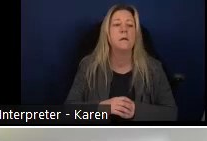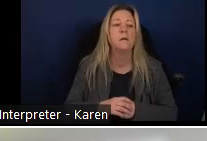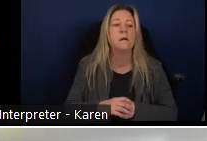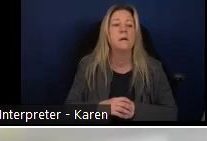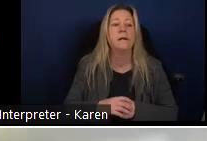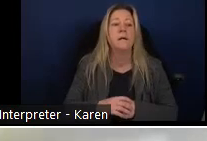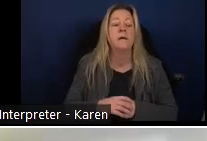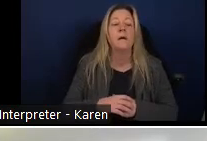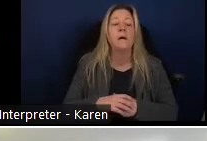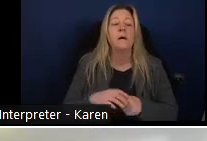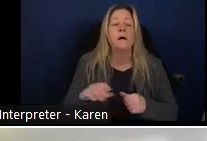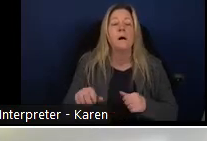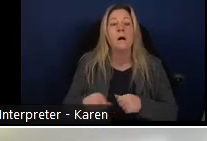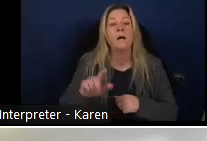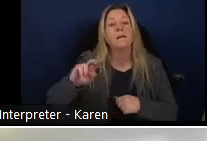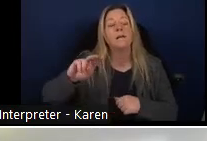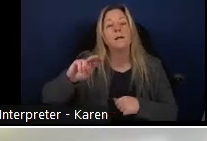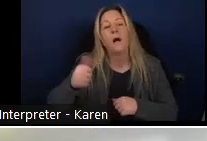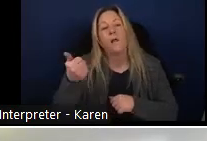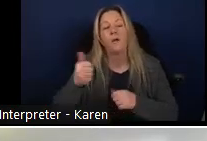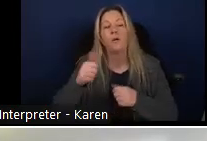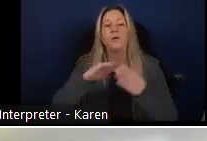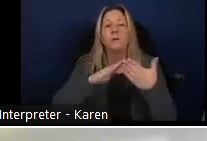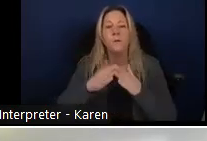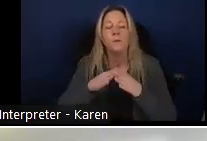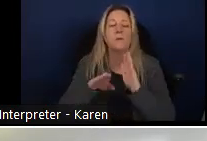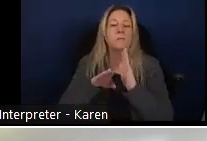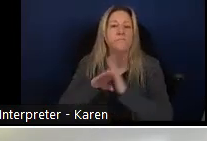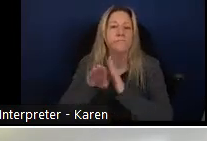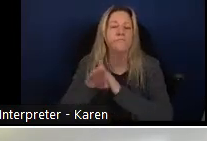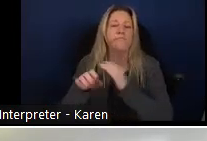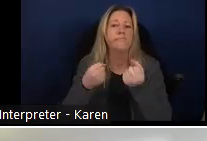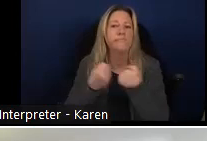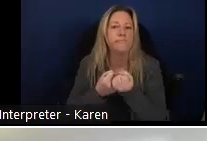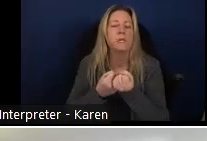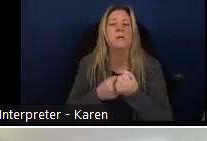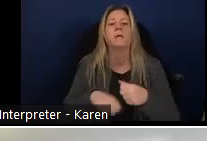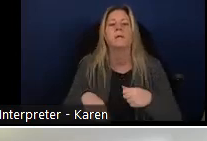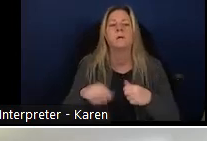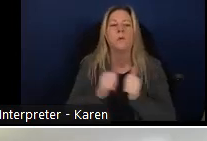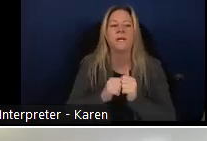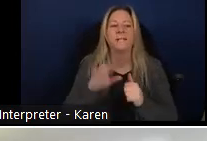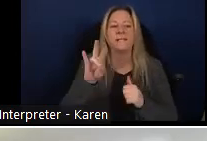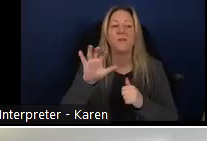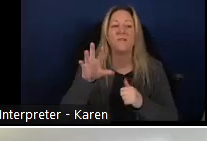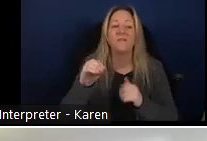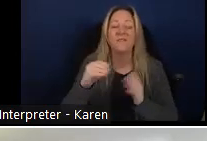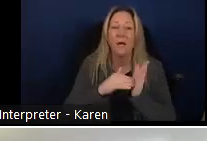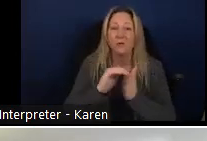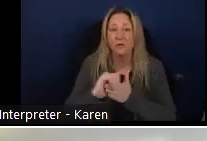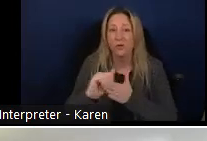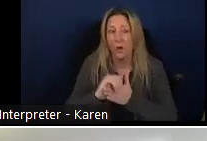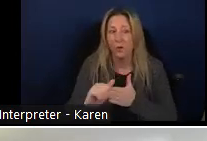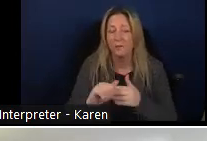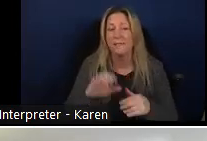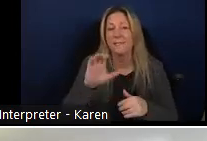An additional neighborhood development project supported in 2021 was with $750,000 in